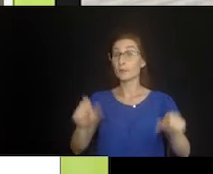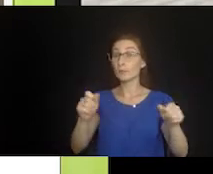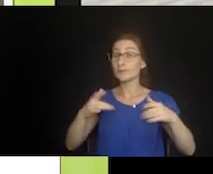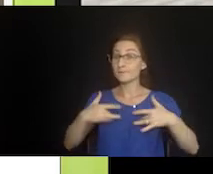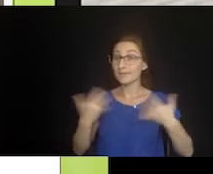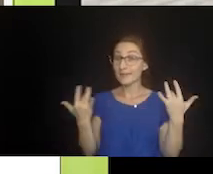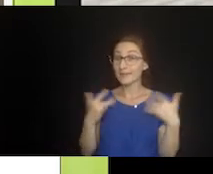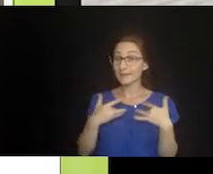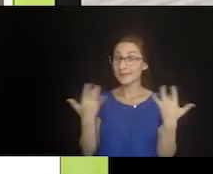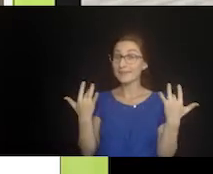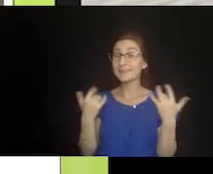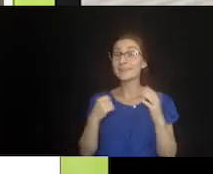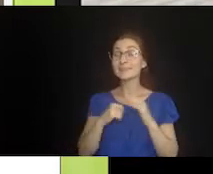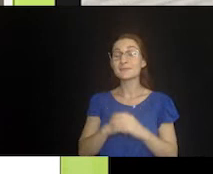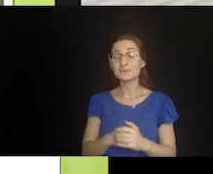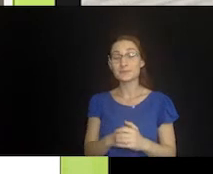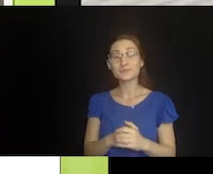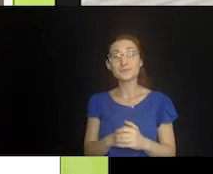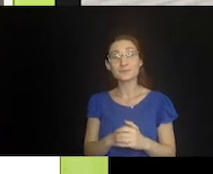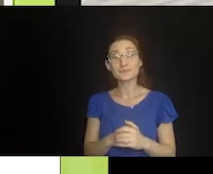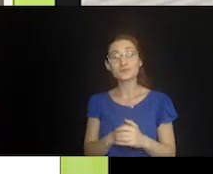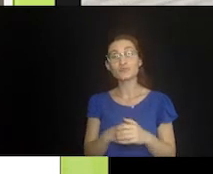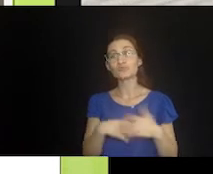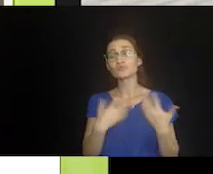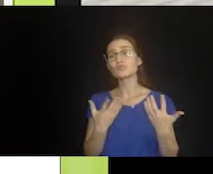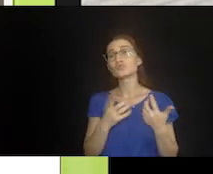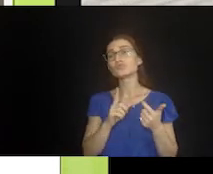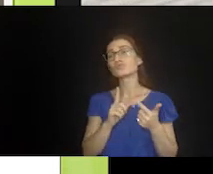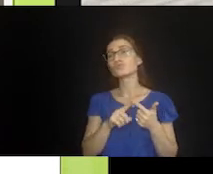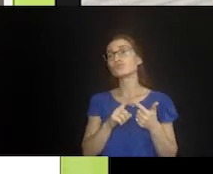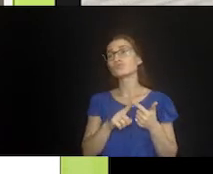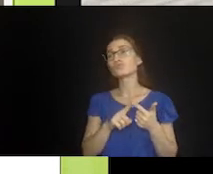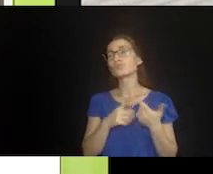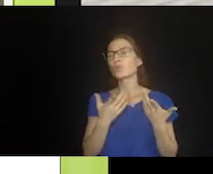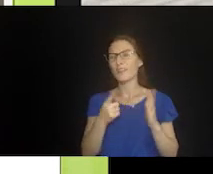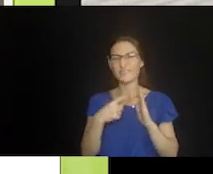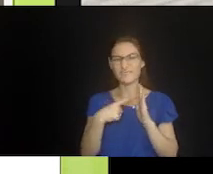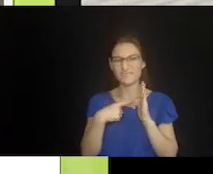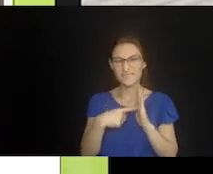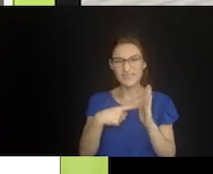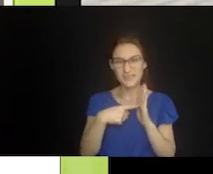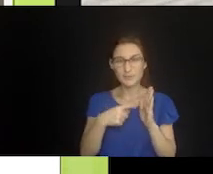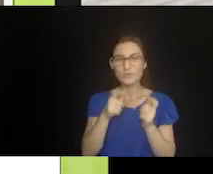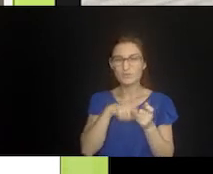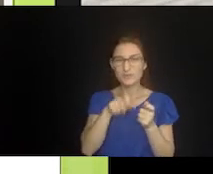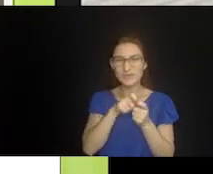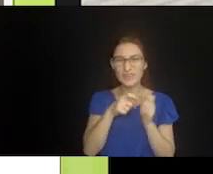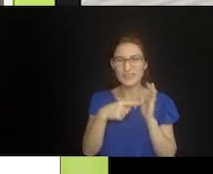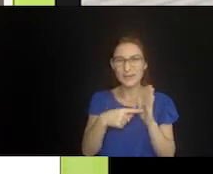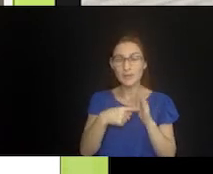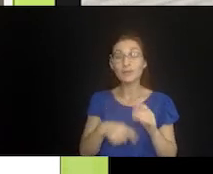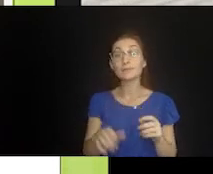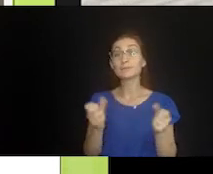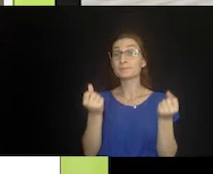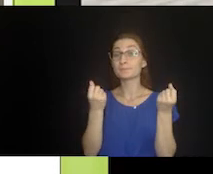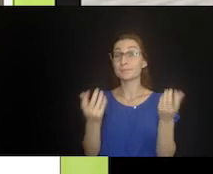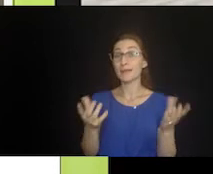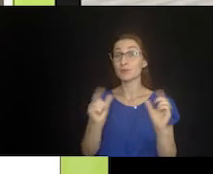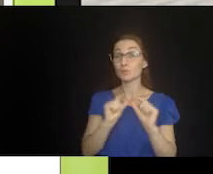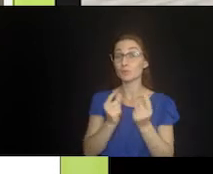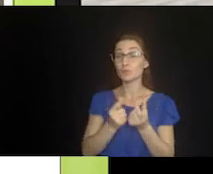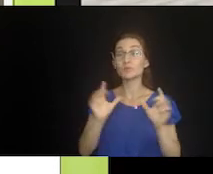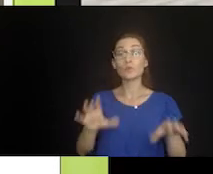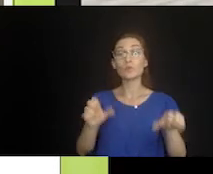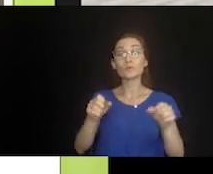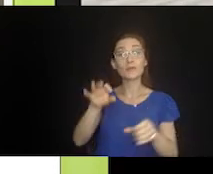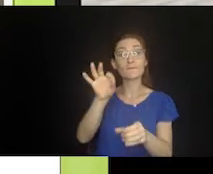you can do this is like hold events, or like, for example, many of